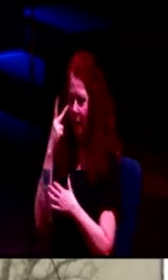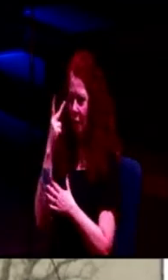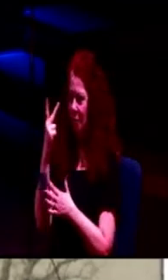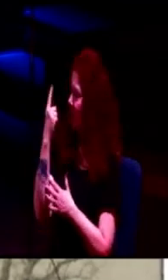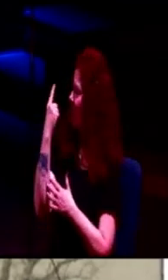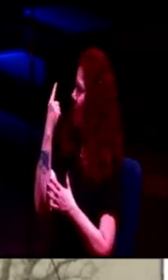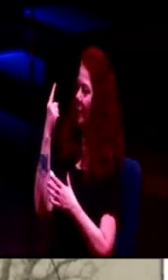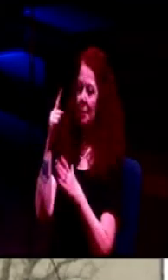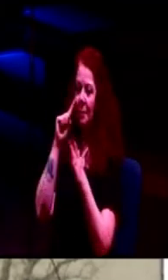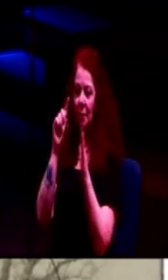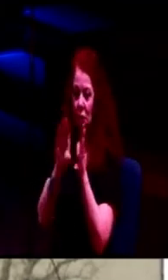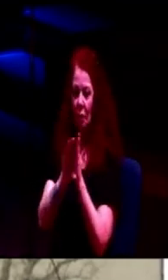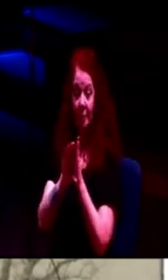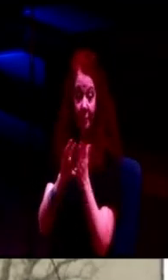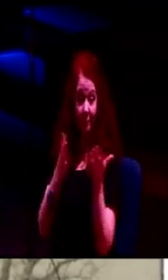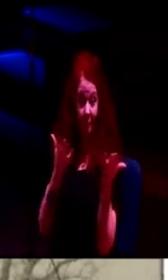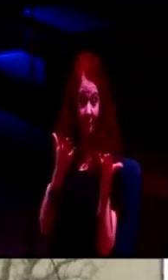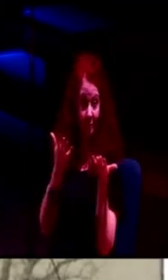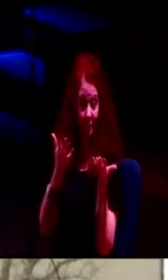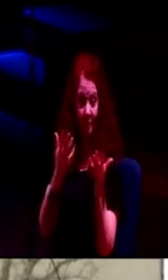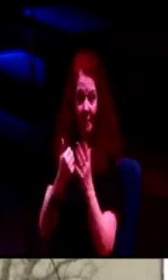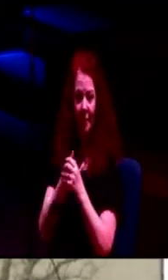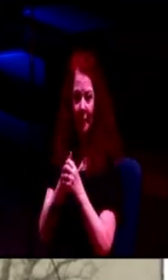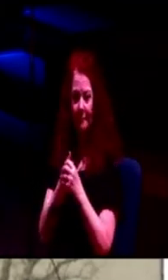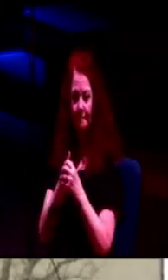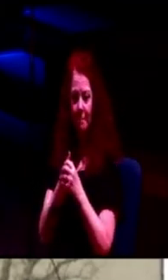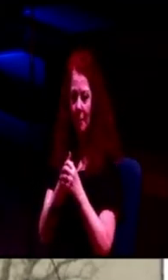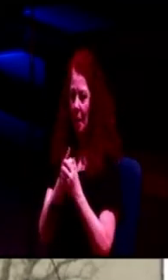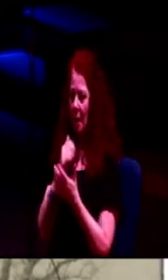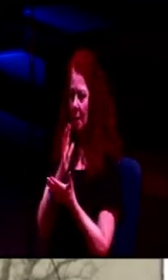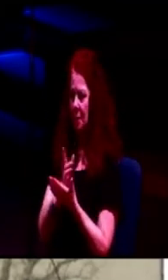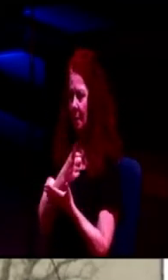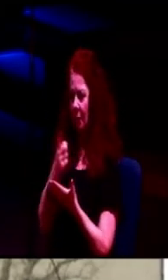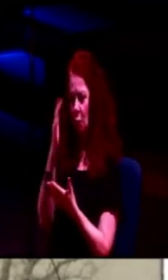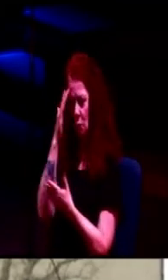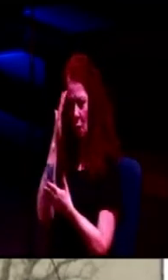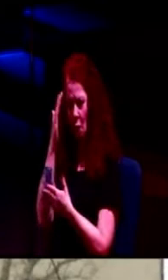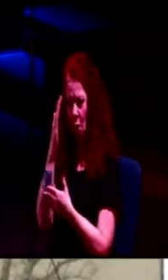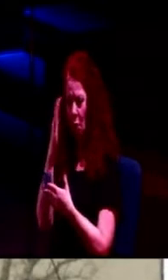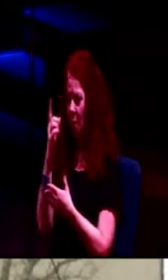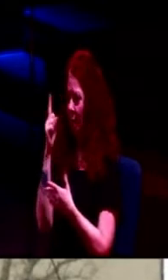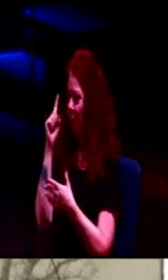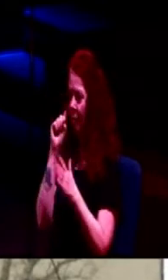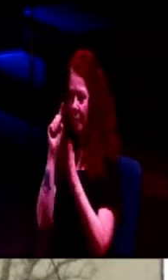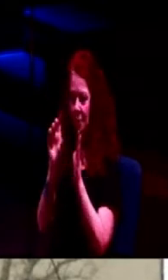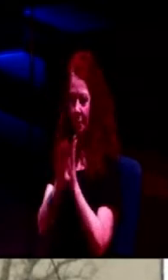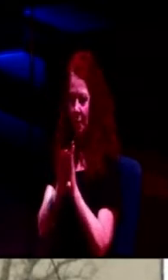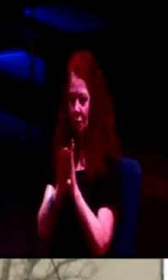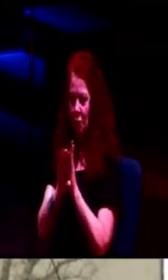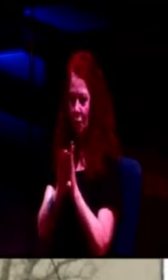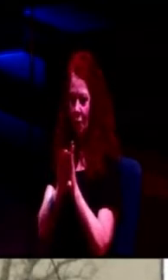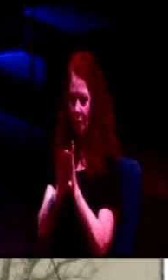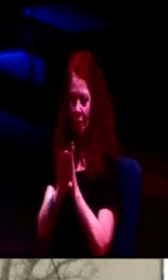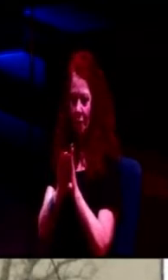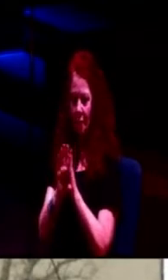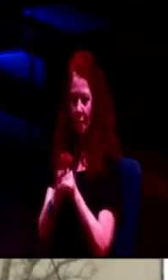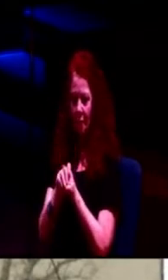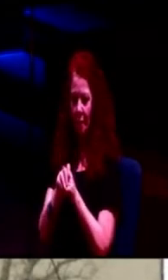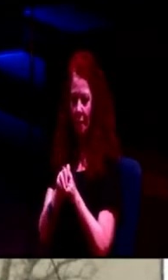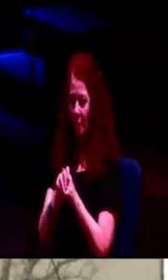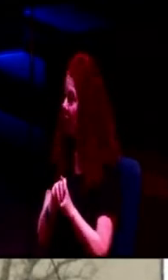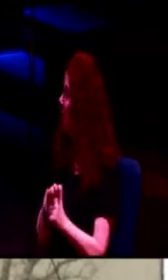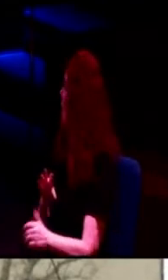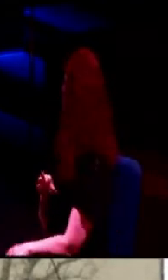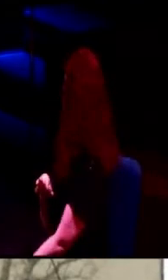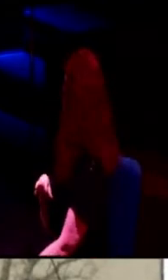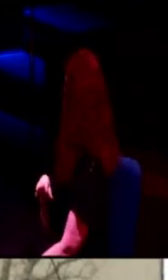hand. Some have. Okay. A couple have. Some of you know what this picture is. You would be the one that stumbled across this picture of great value, wouldn't you?